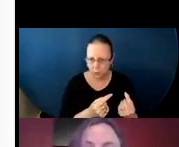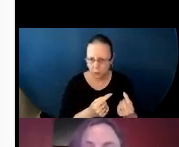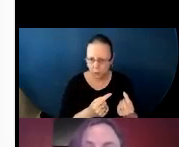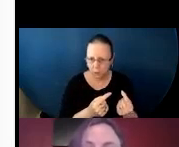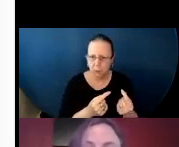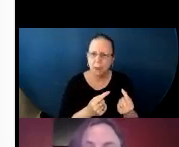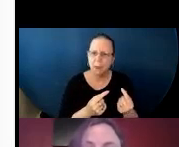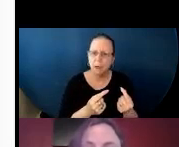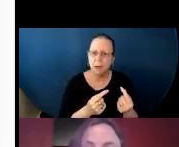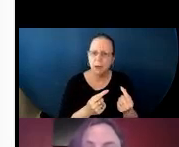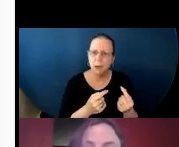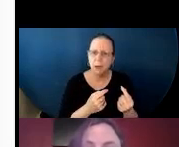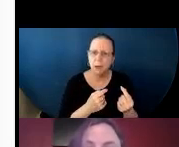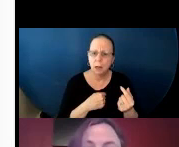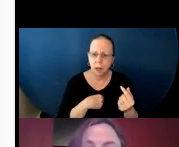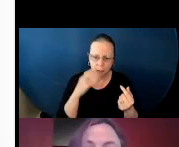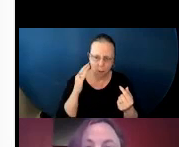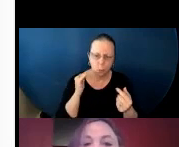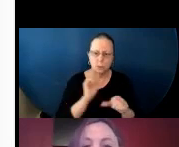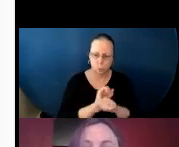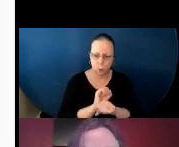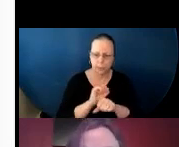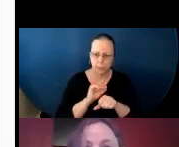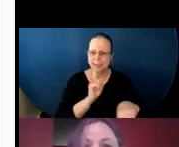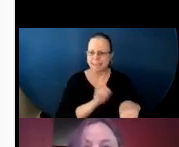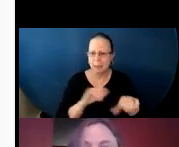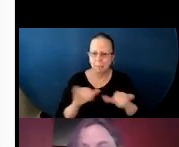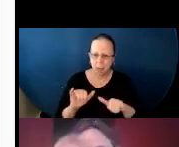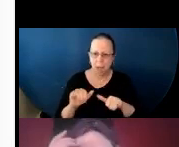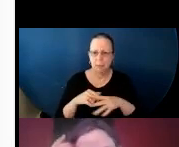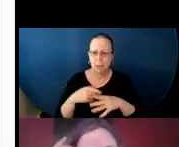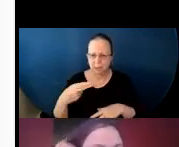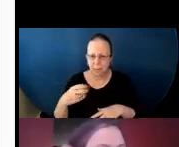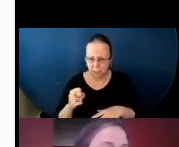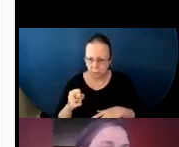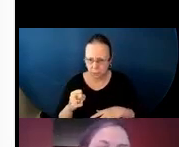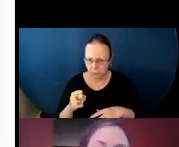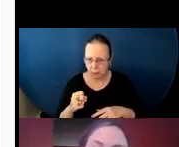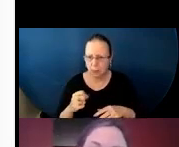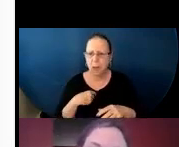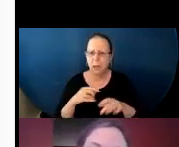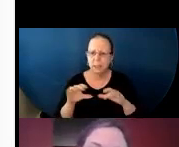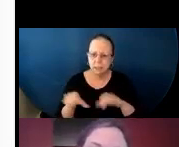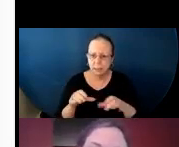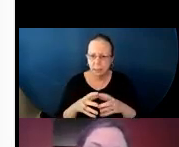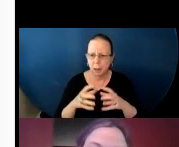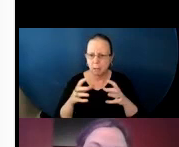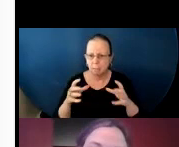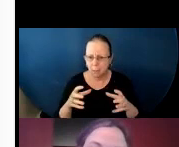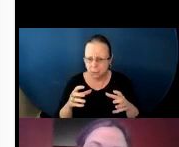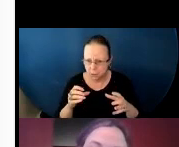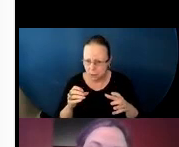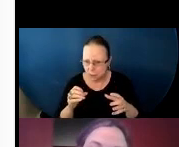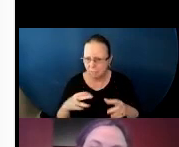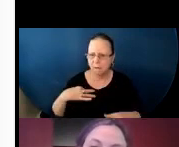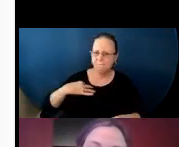I was working while I was in high school. I did a bunch of volunteer